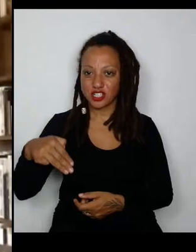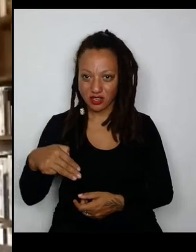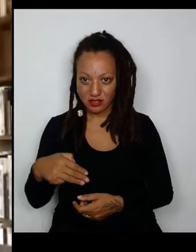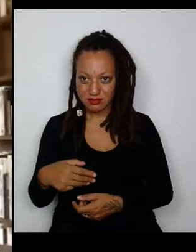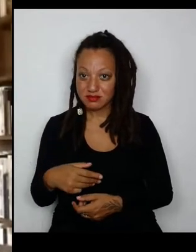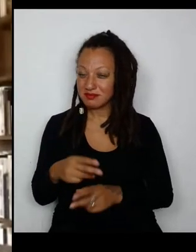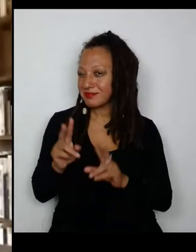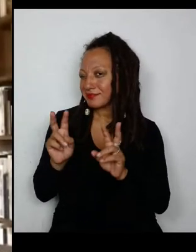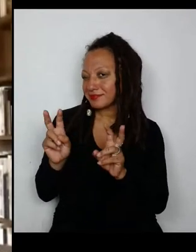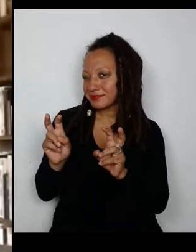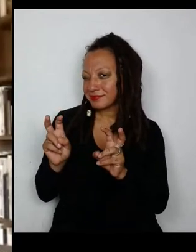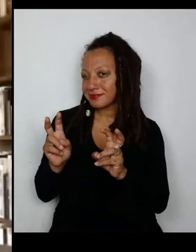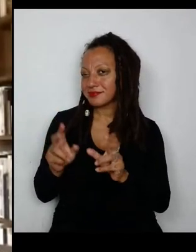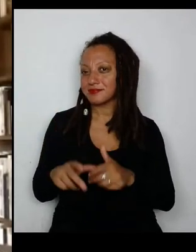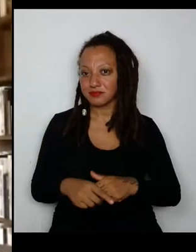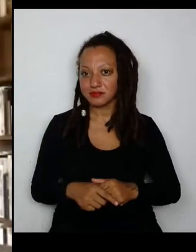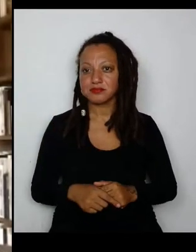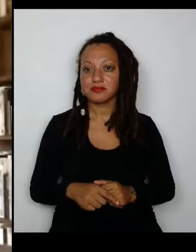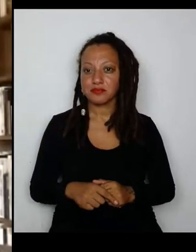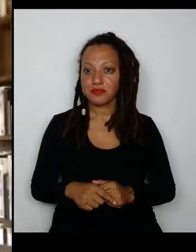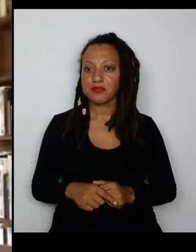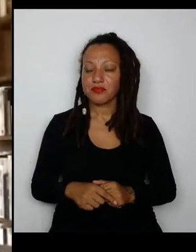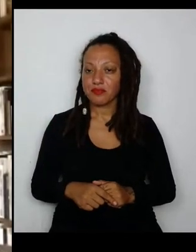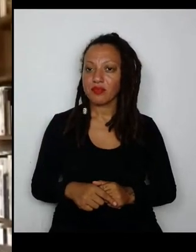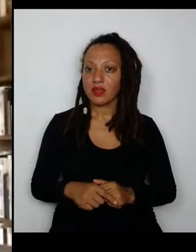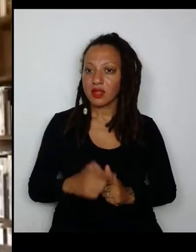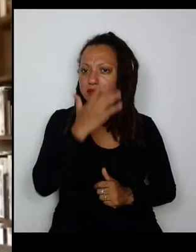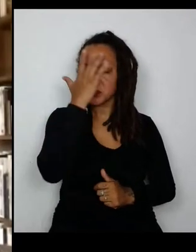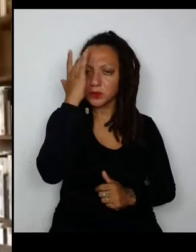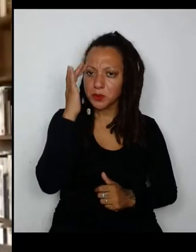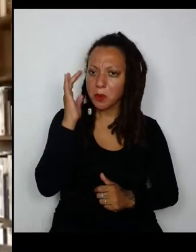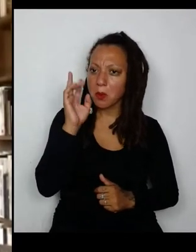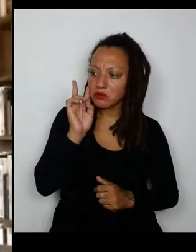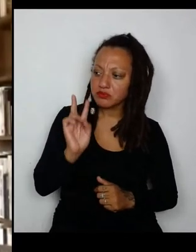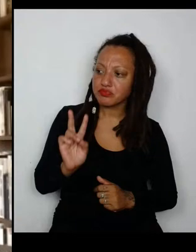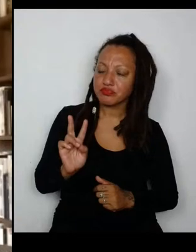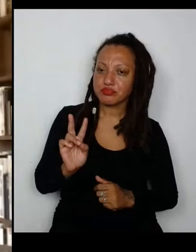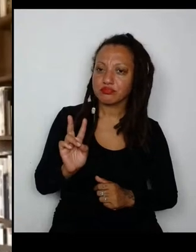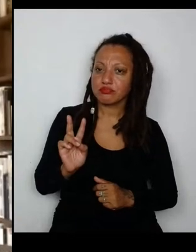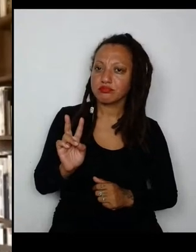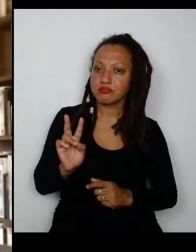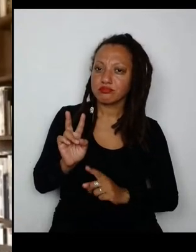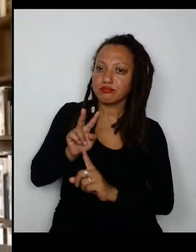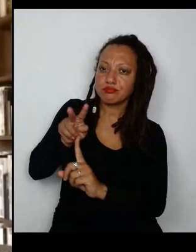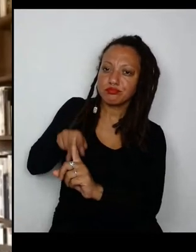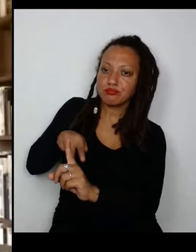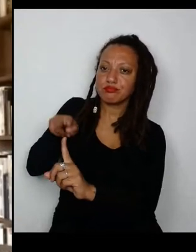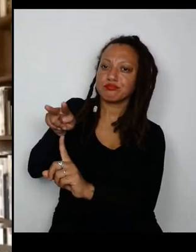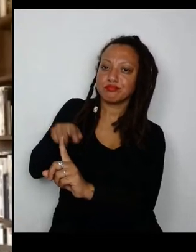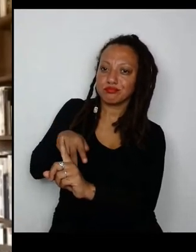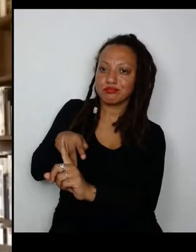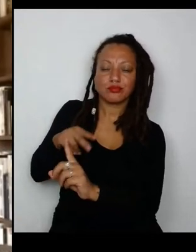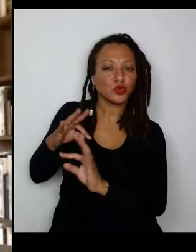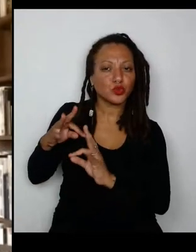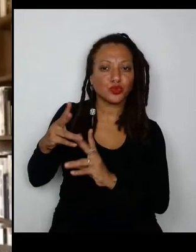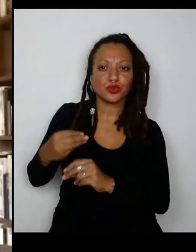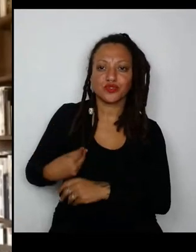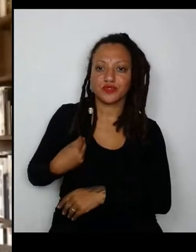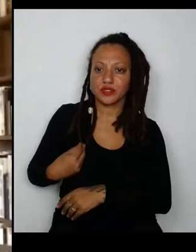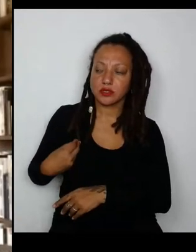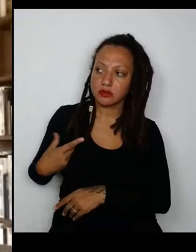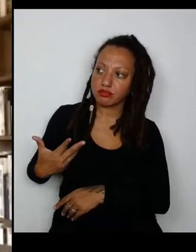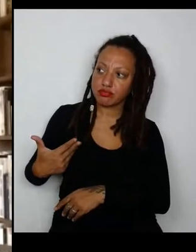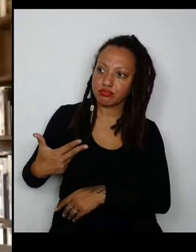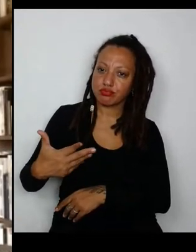his life and the more the more times that he he spends in polynesia and when he ultimately uh returns